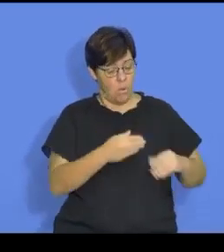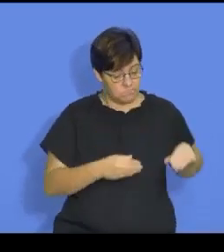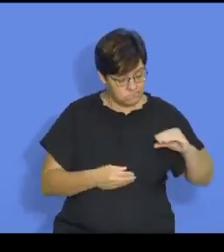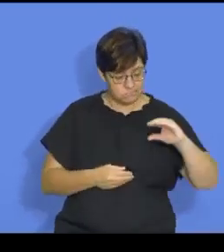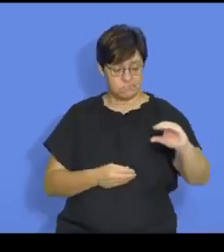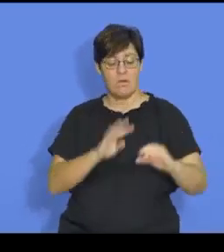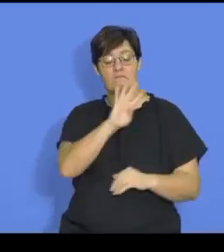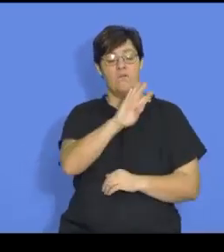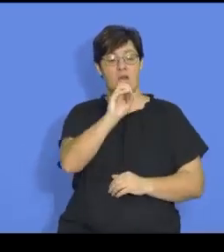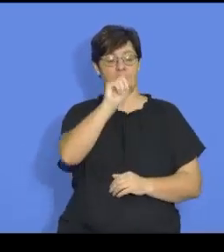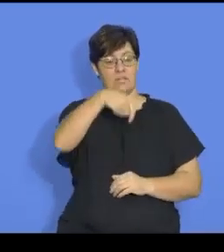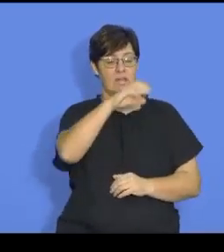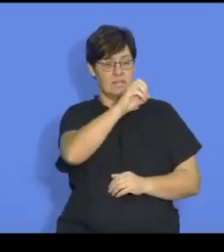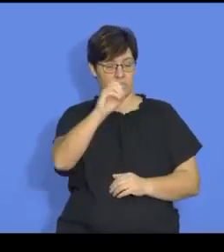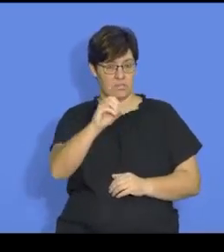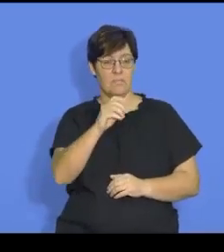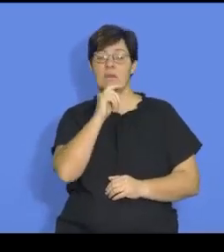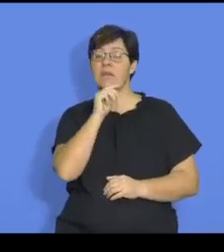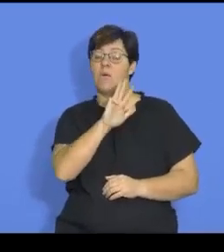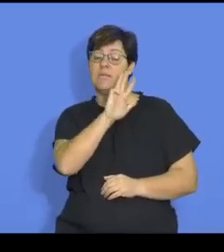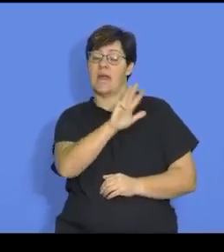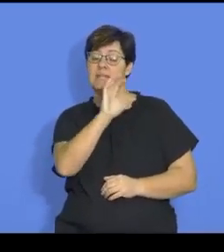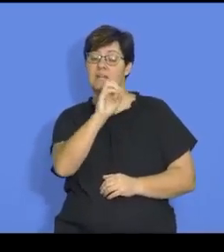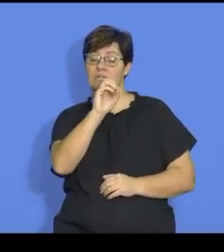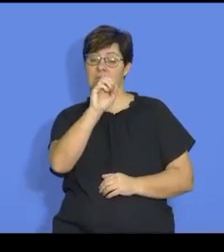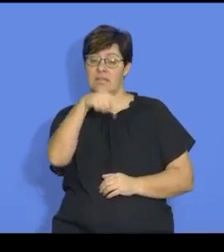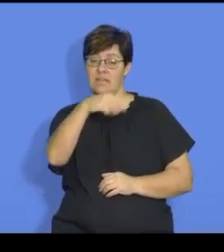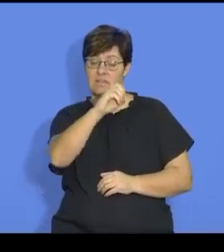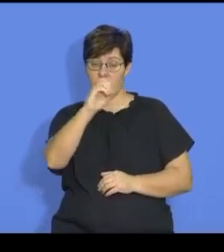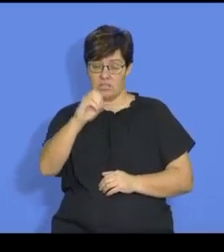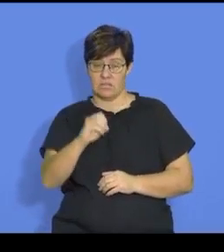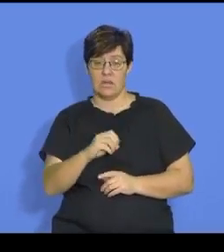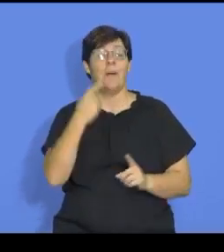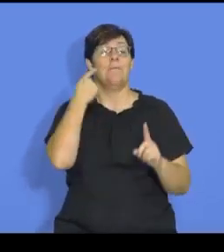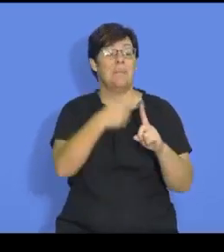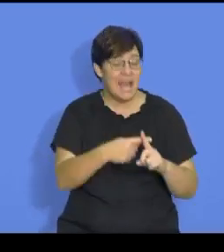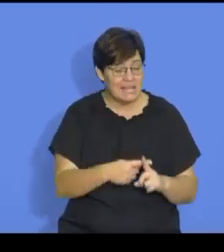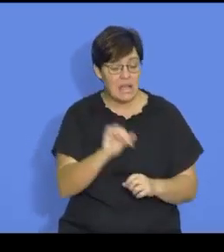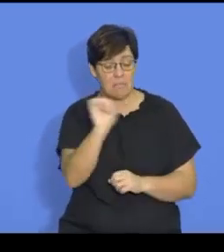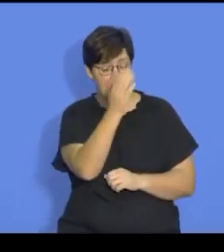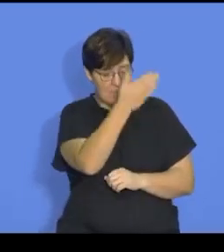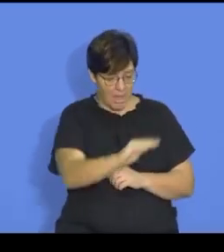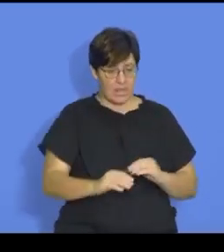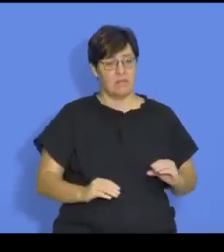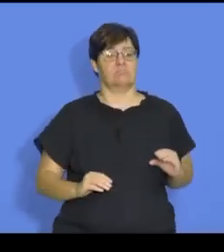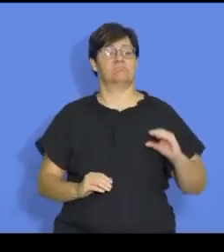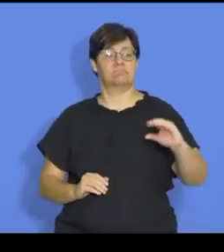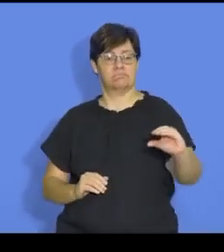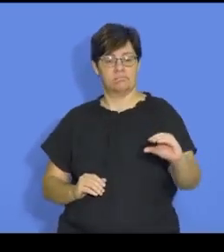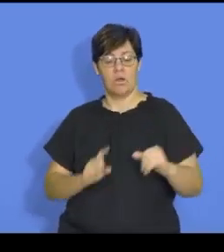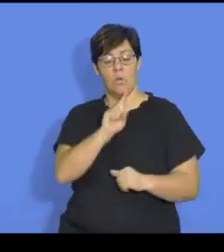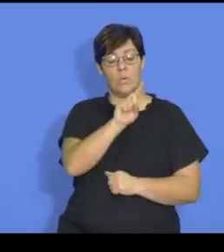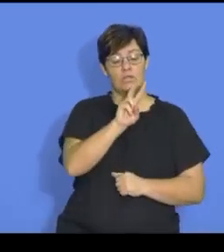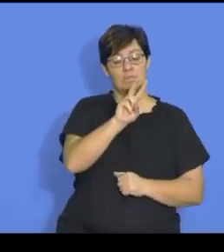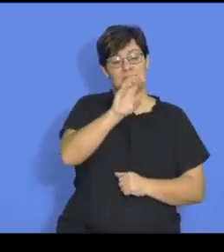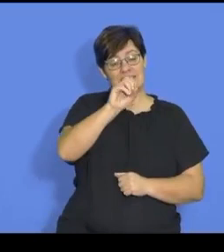his capital by 400,000, so he's obviously sitting at 900,000. Then he brought in